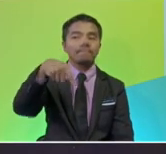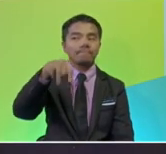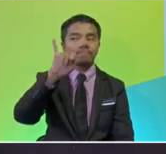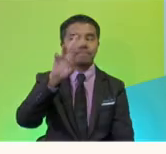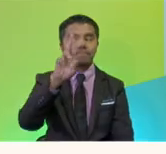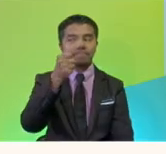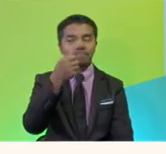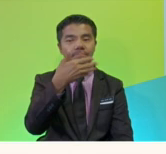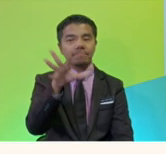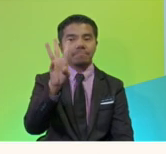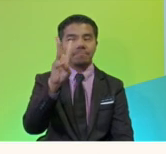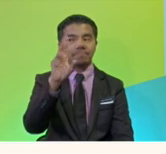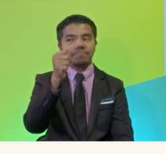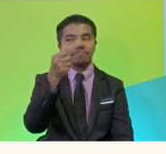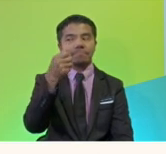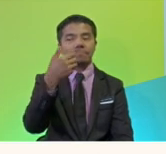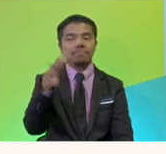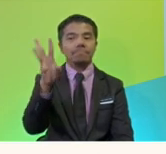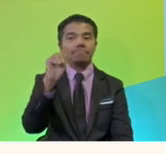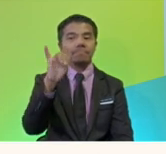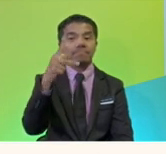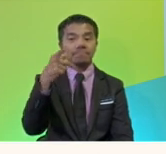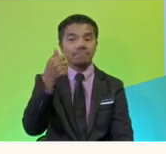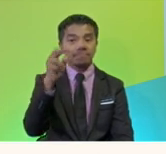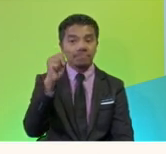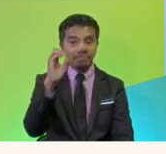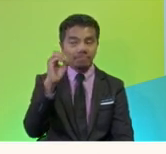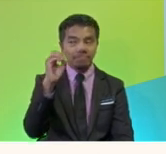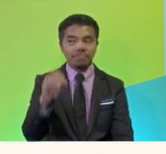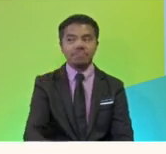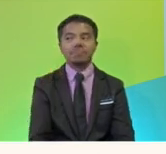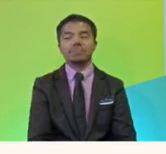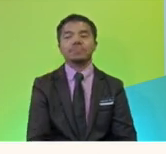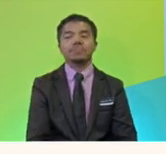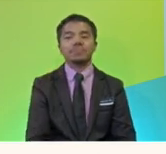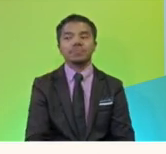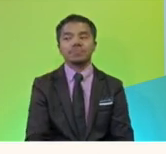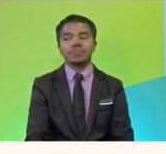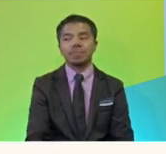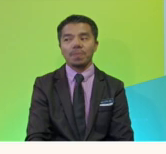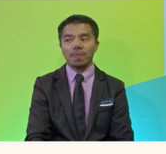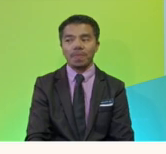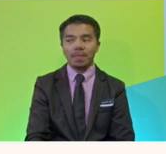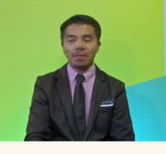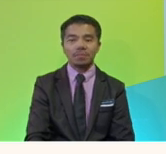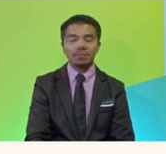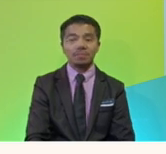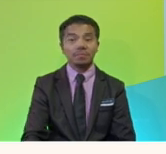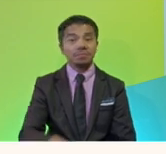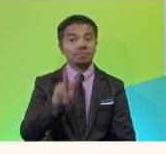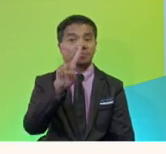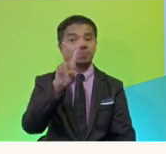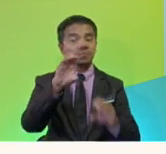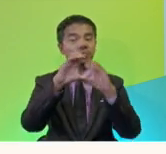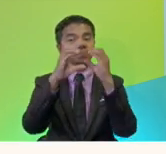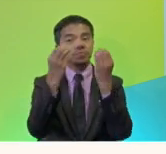Mikono is a team sport in which two teams of seven players each pass a ball using their hands with the